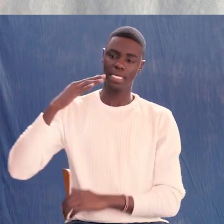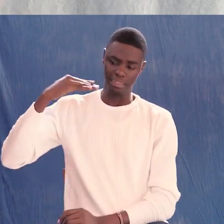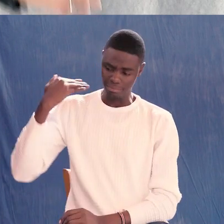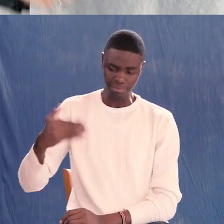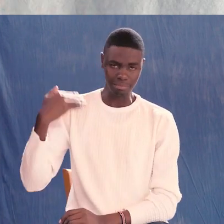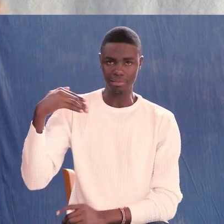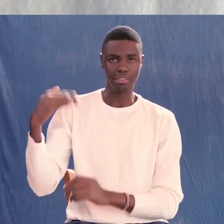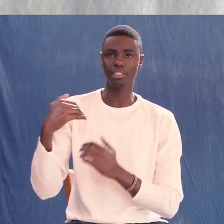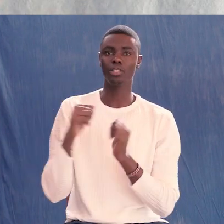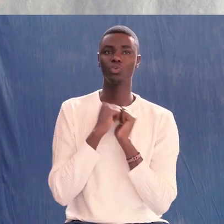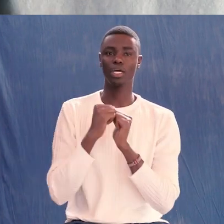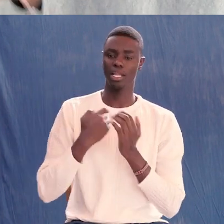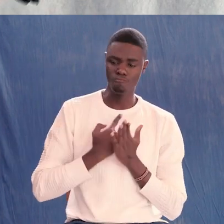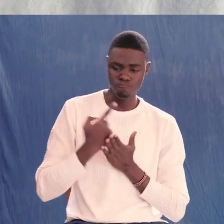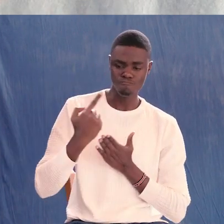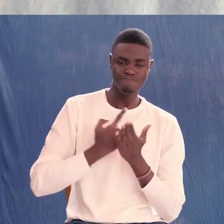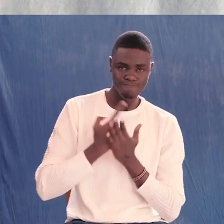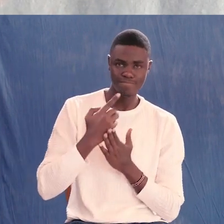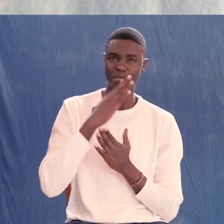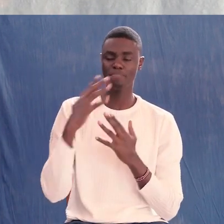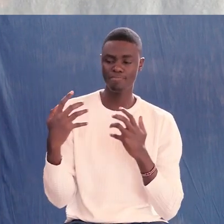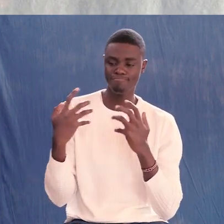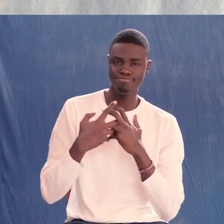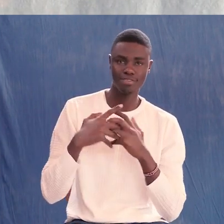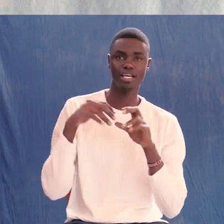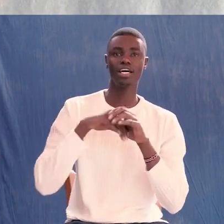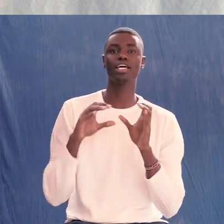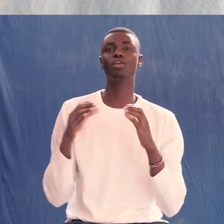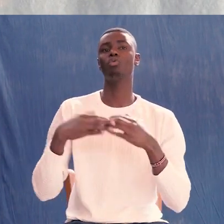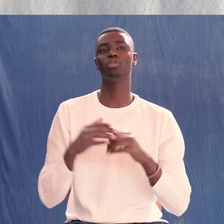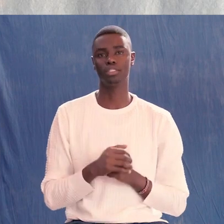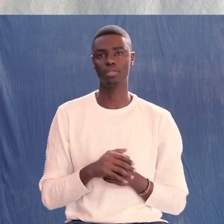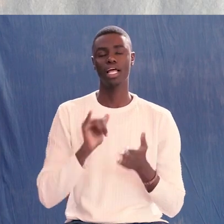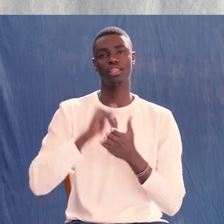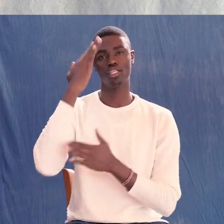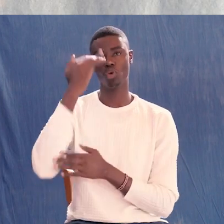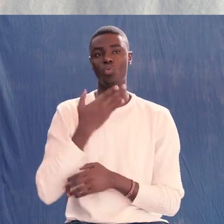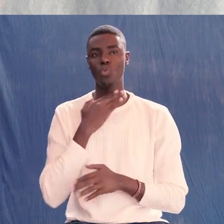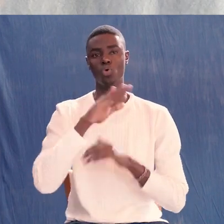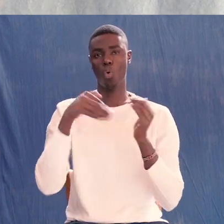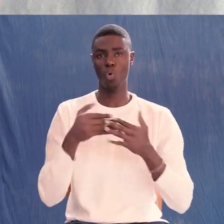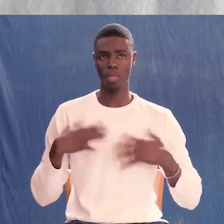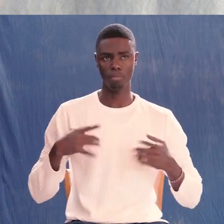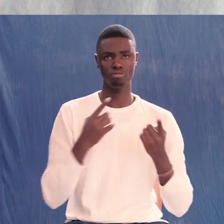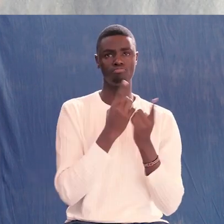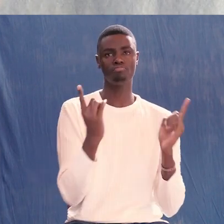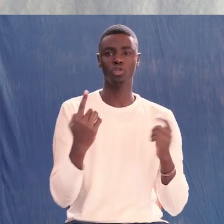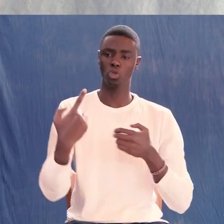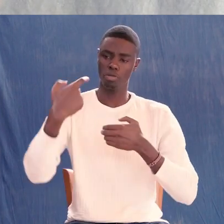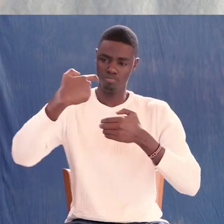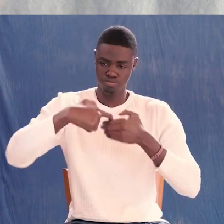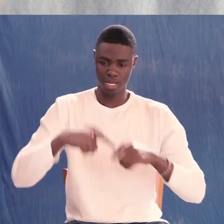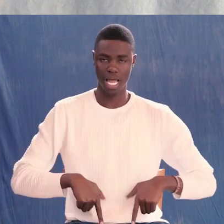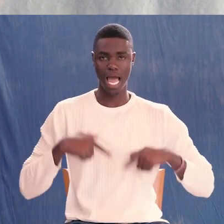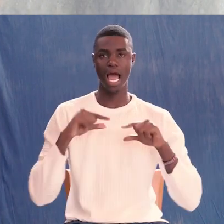together week after week, being embedded in the community. This is why we want everybody to be in a life group.